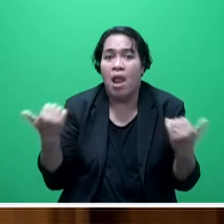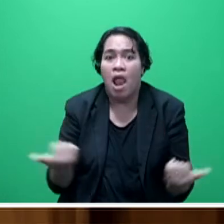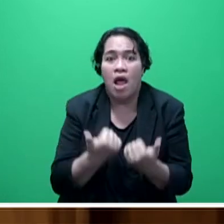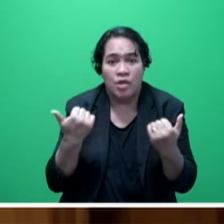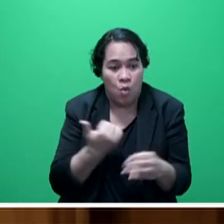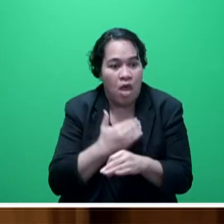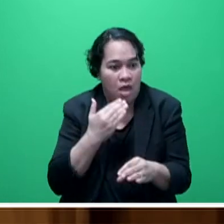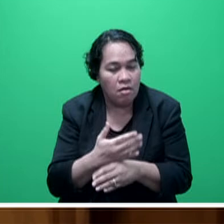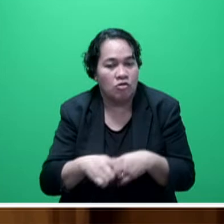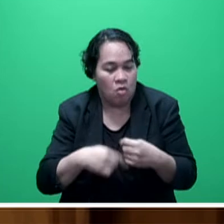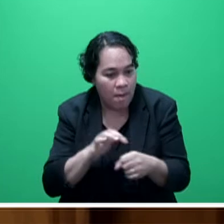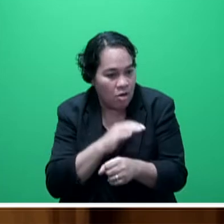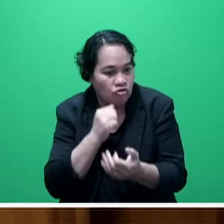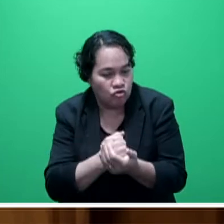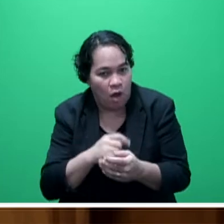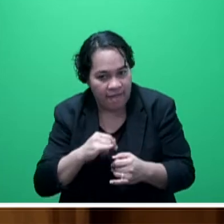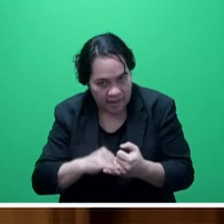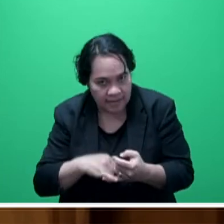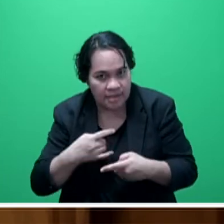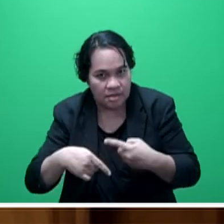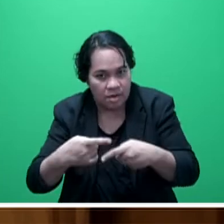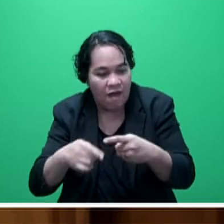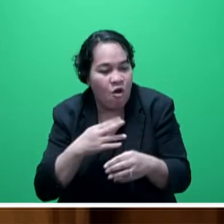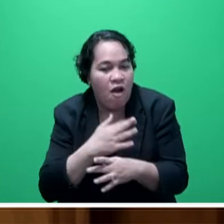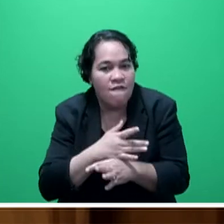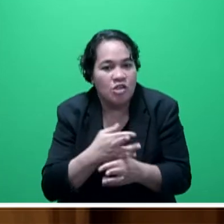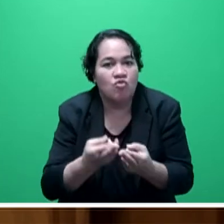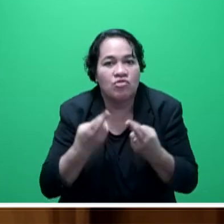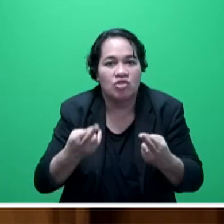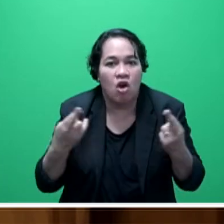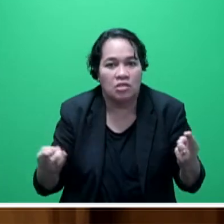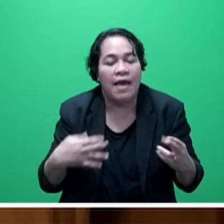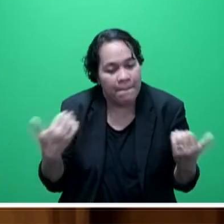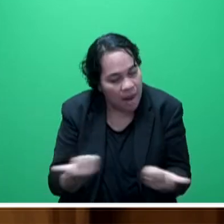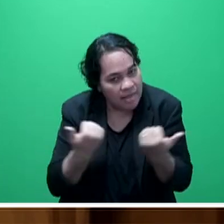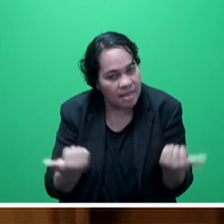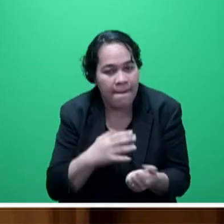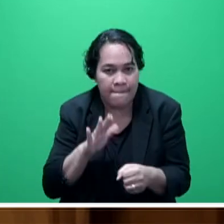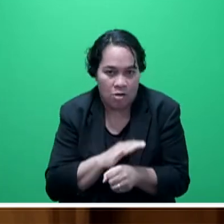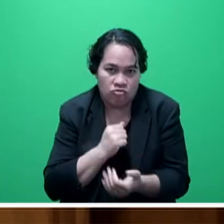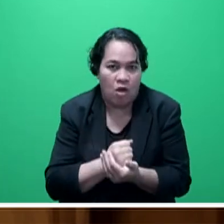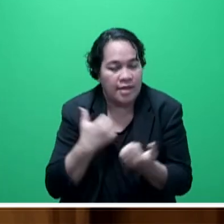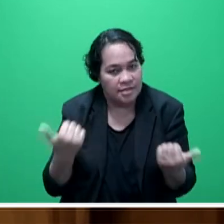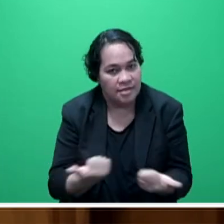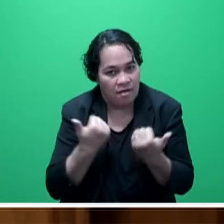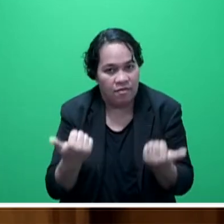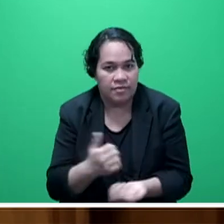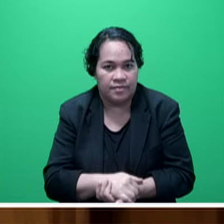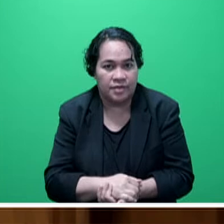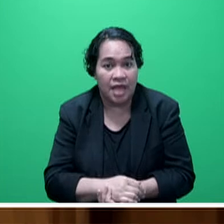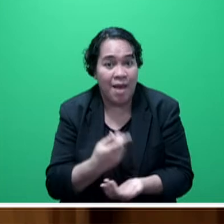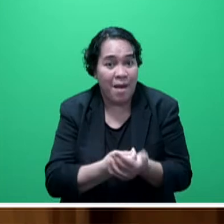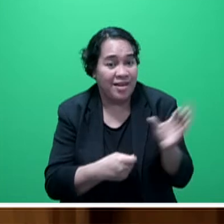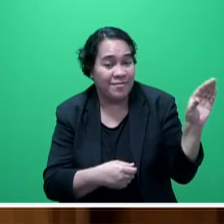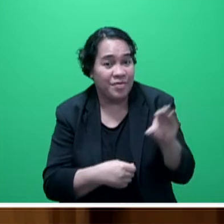to ensure the sustainability of our fisheries resources. Honourable Speaker, the allocation of $300,000